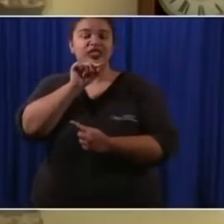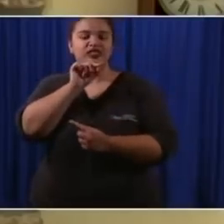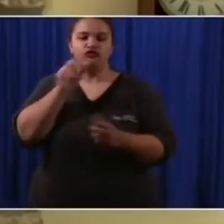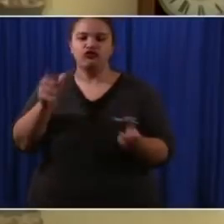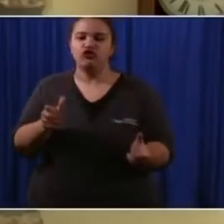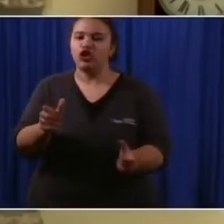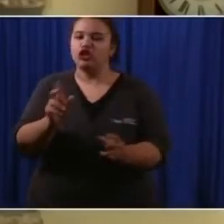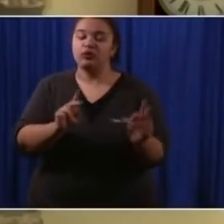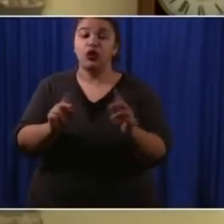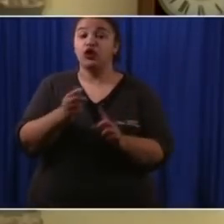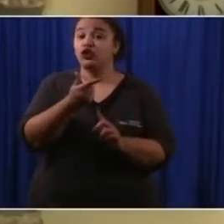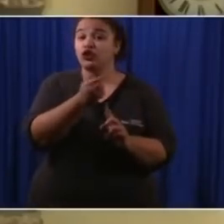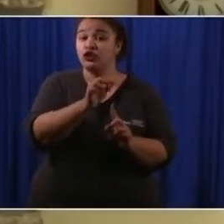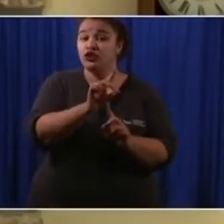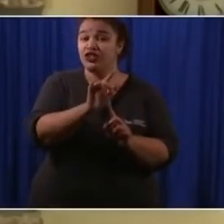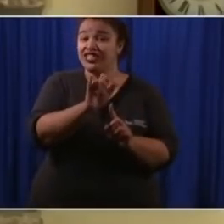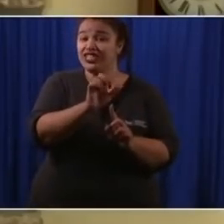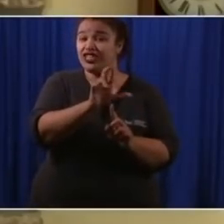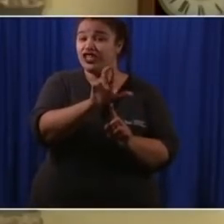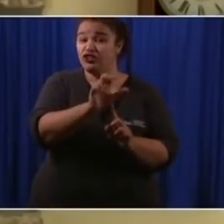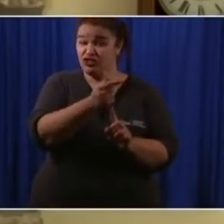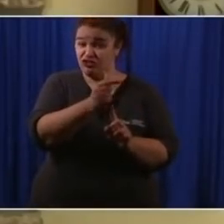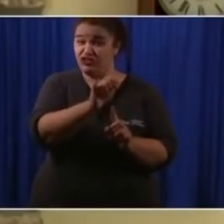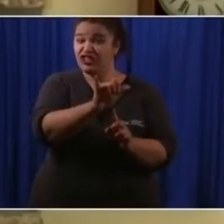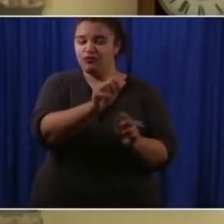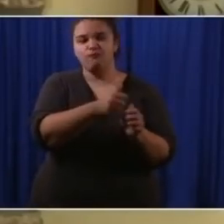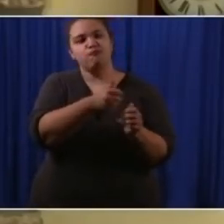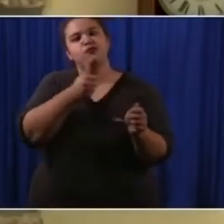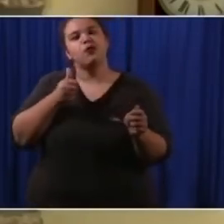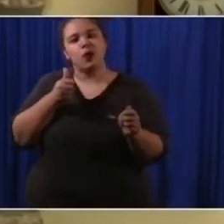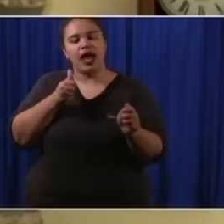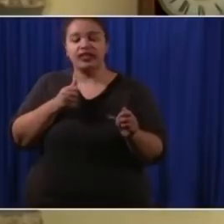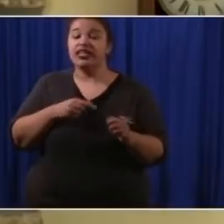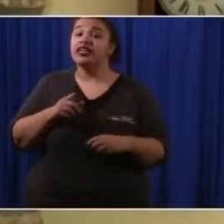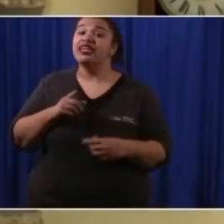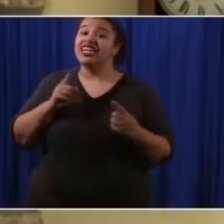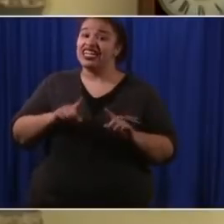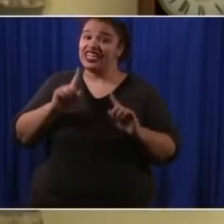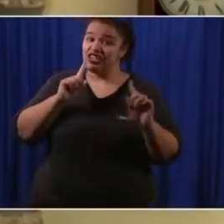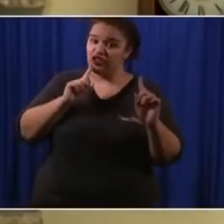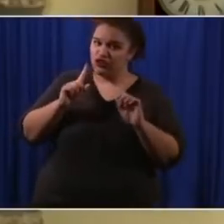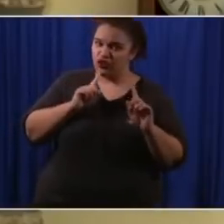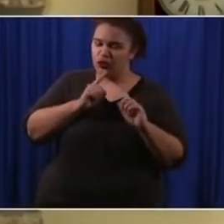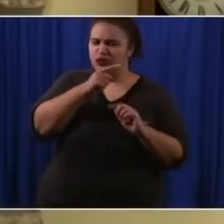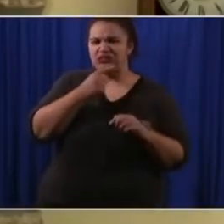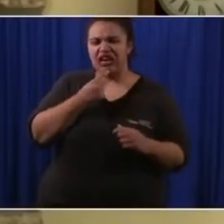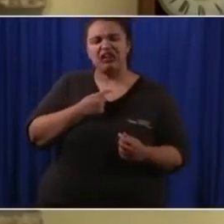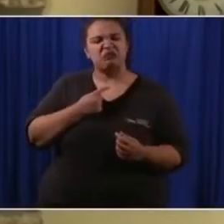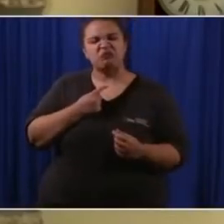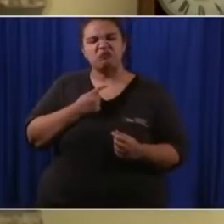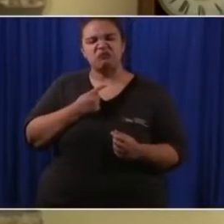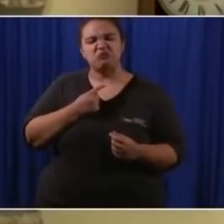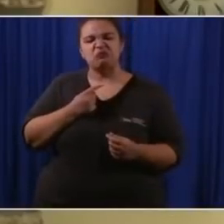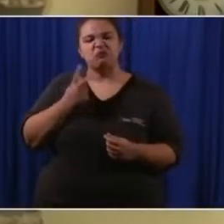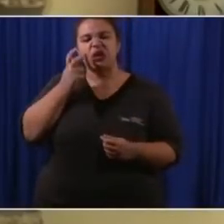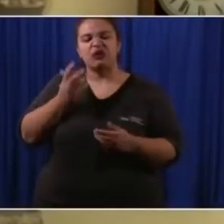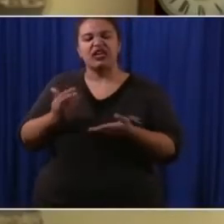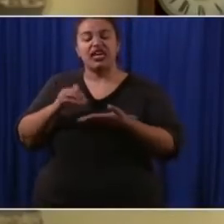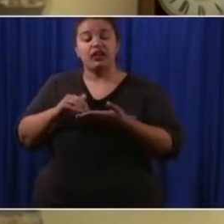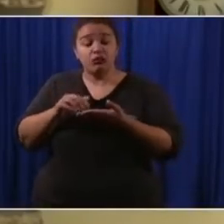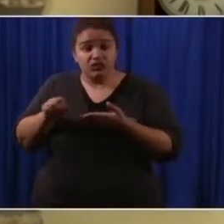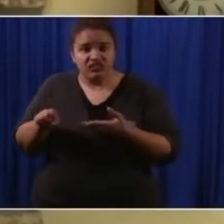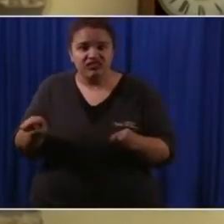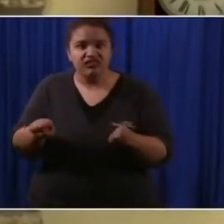in an interview that you didn't think it would be something that he'd say again, but then later the same day, he doubled down calling on people